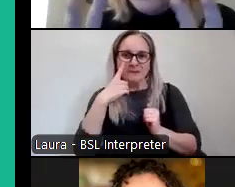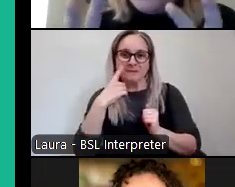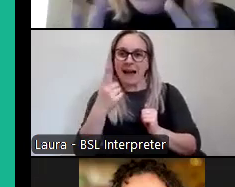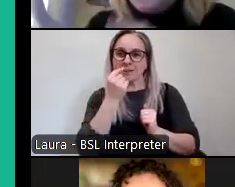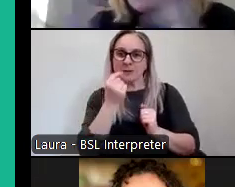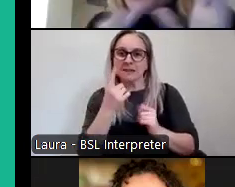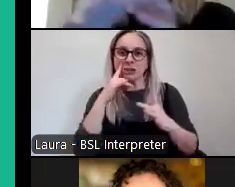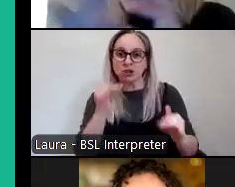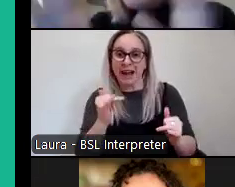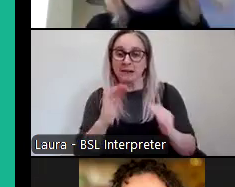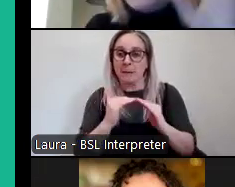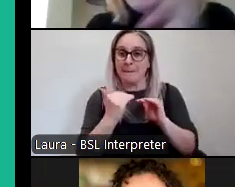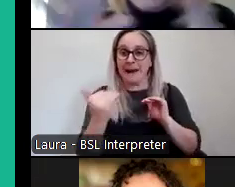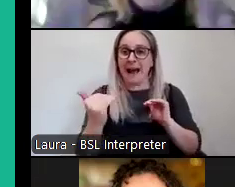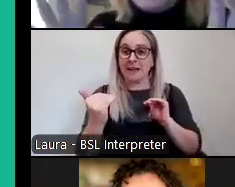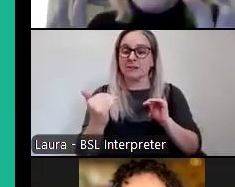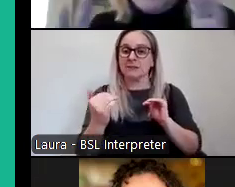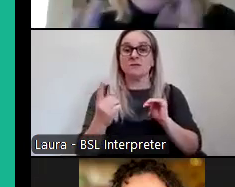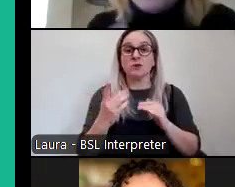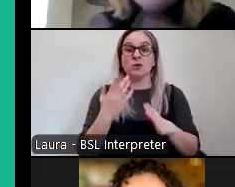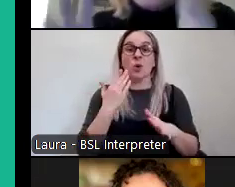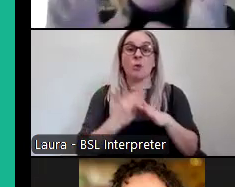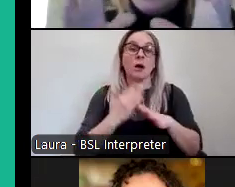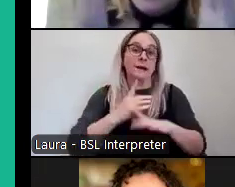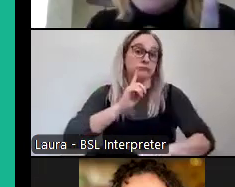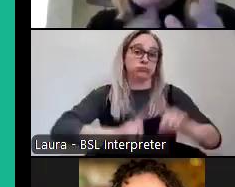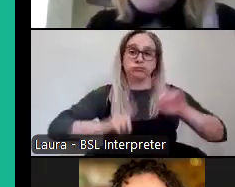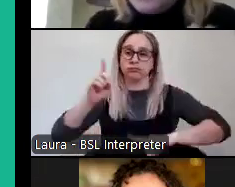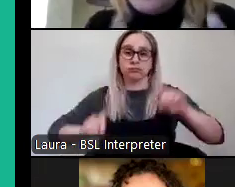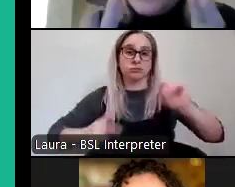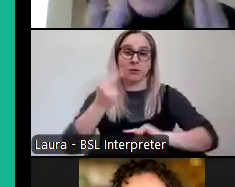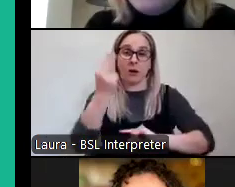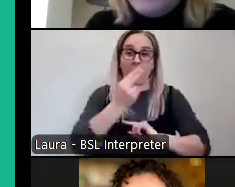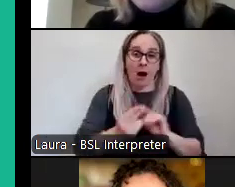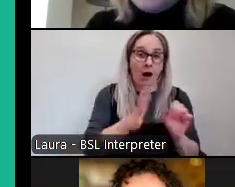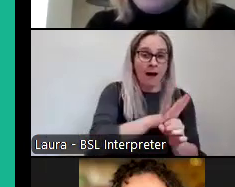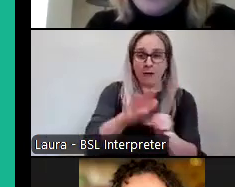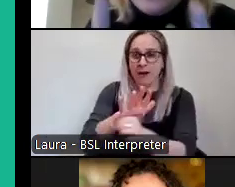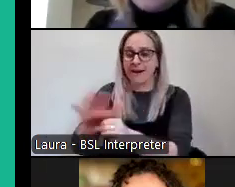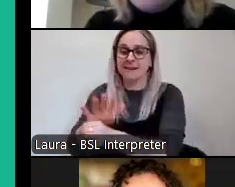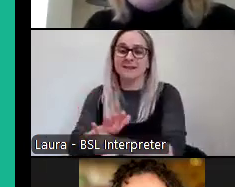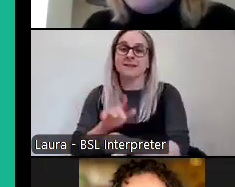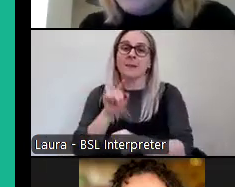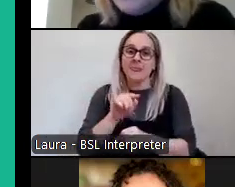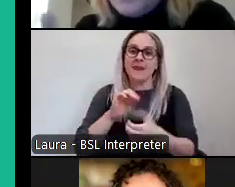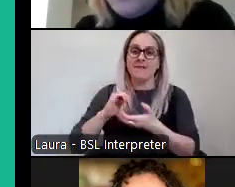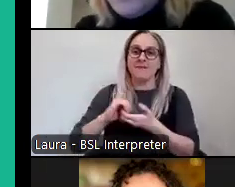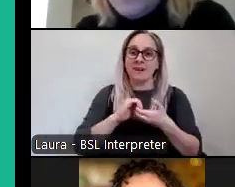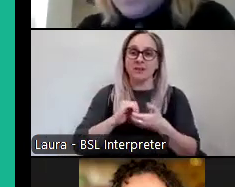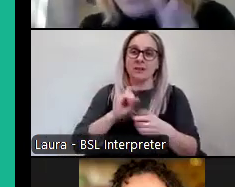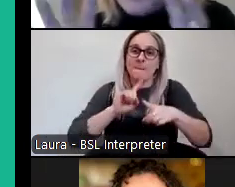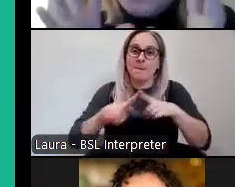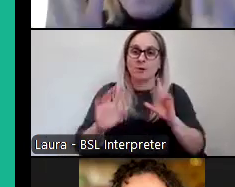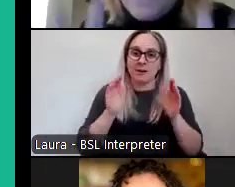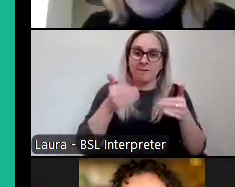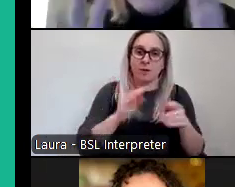whether if you're working across different range of art forms, these fellowships, the main focus of them is in those individual art form